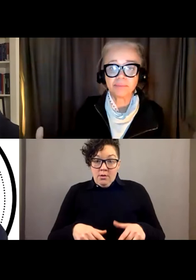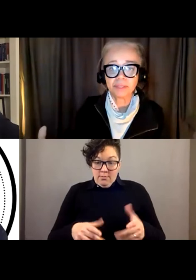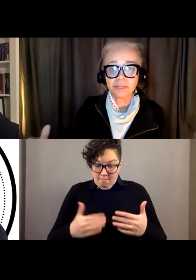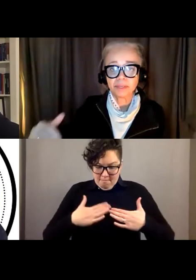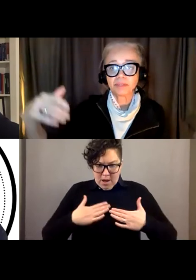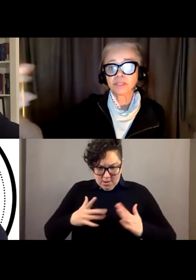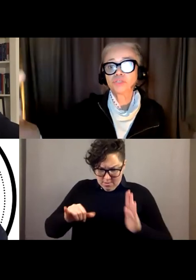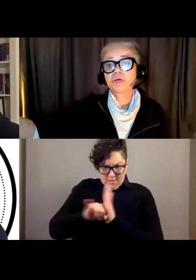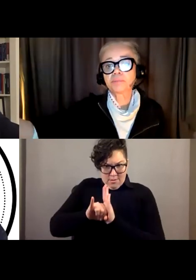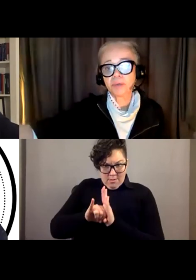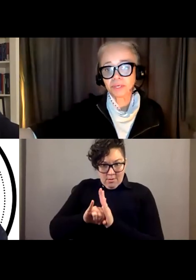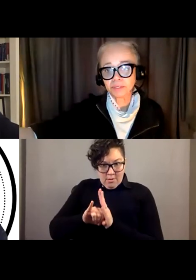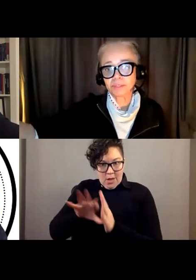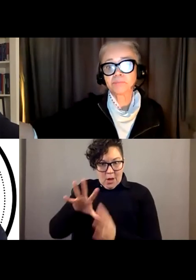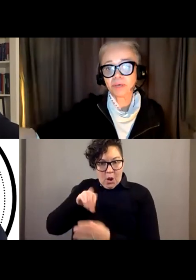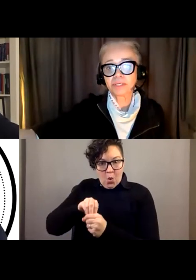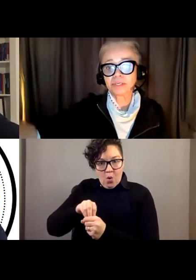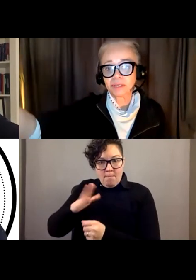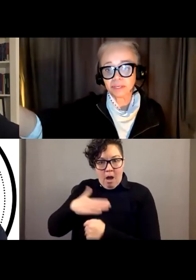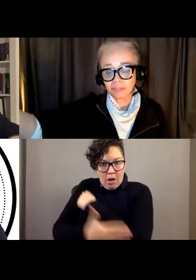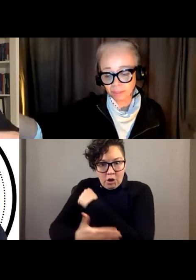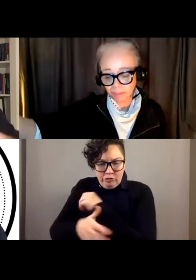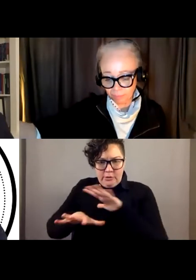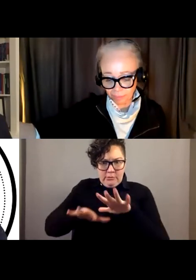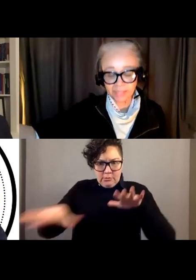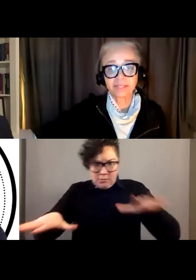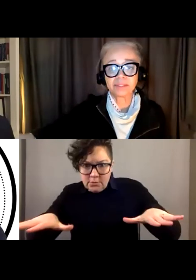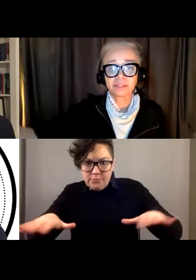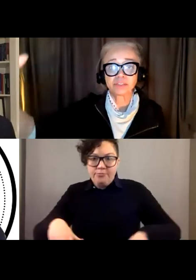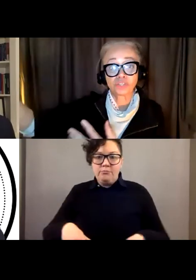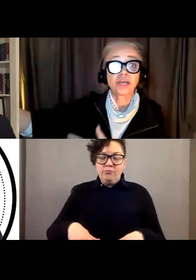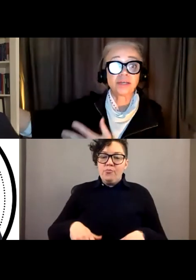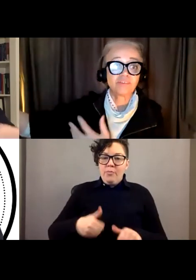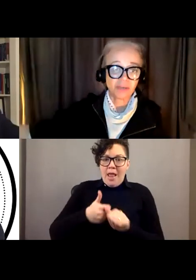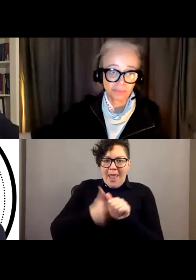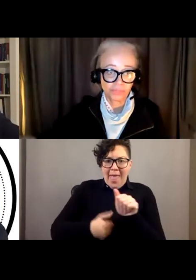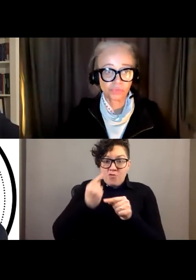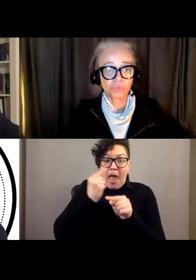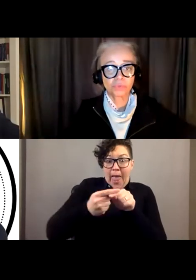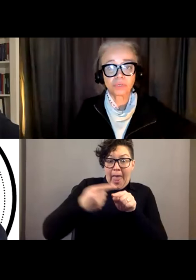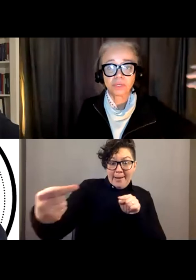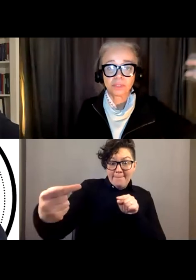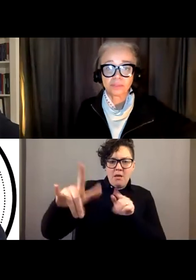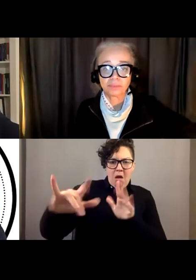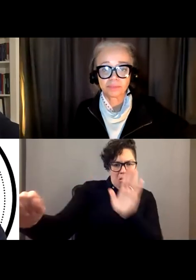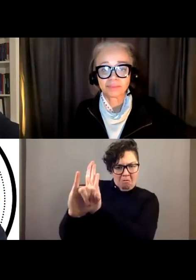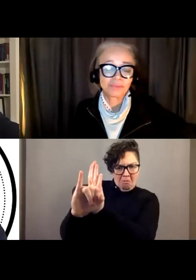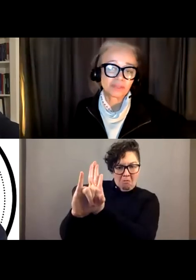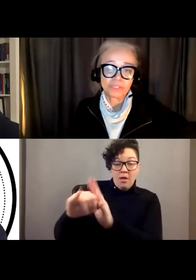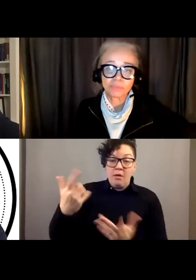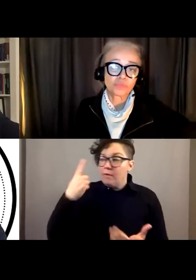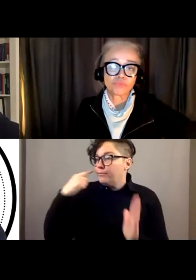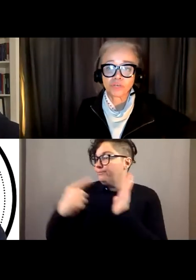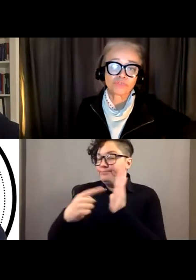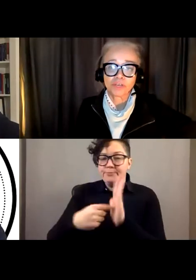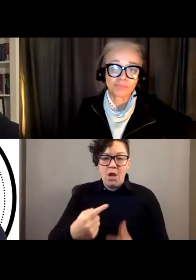every enemy then took on a body, an embodied identity, like the China virus, or, you know, I think